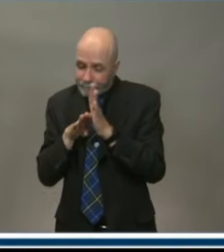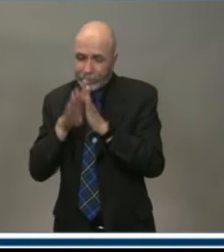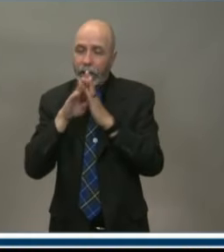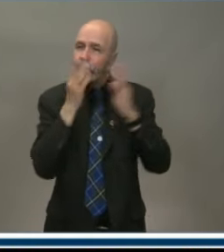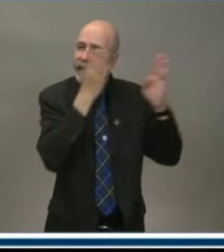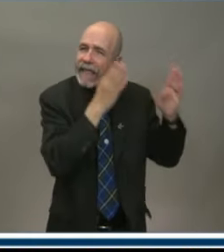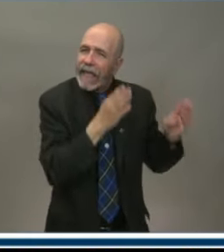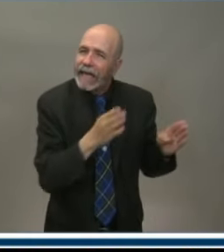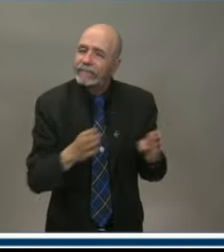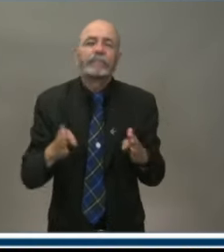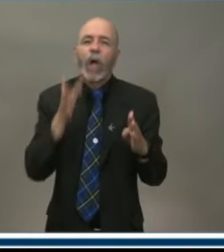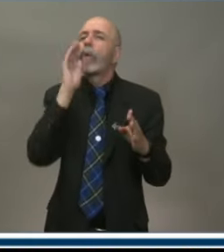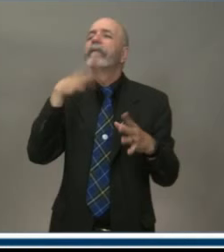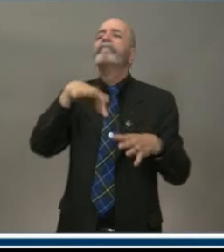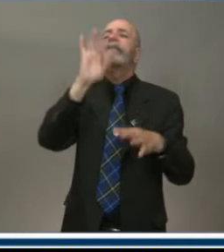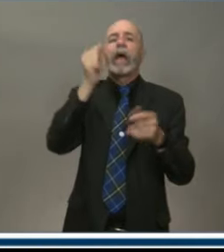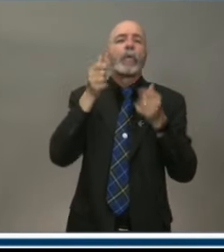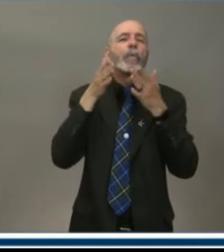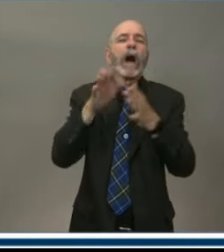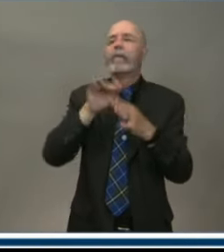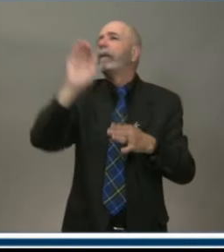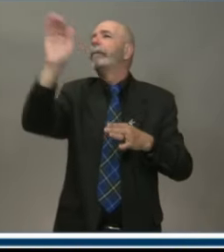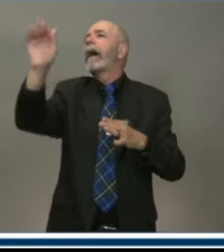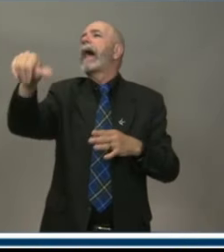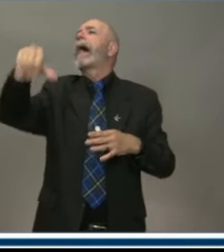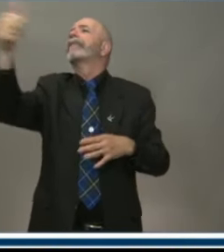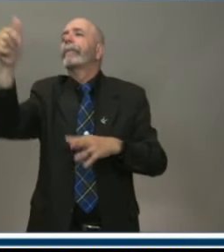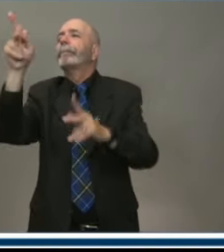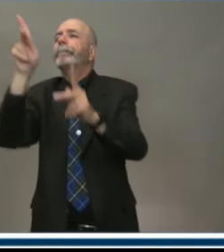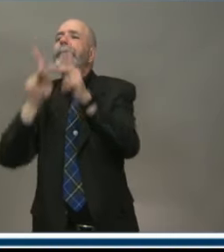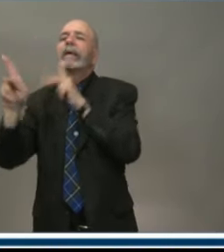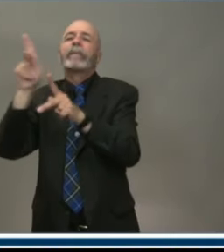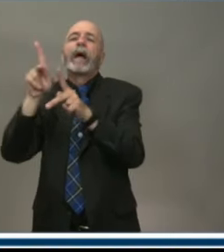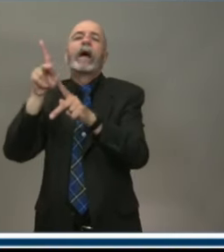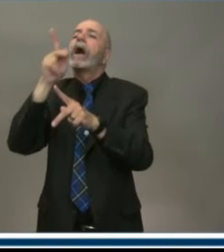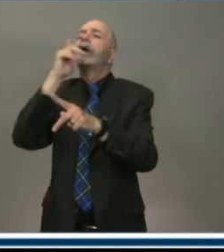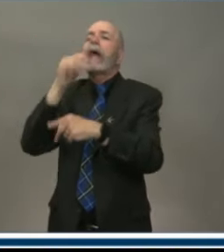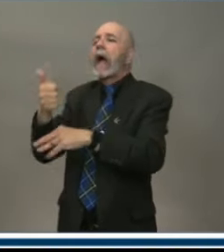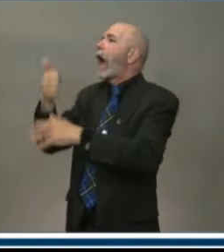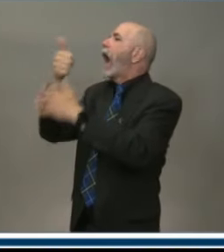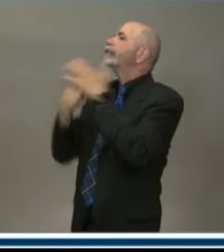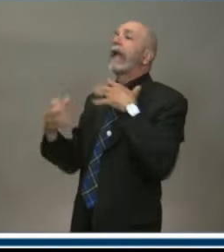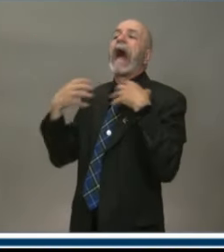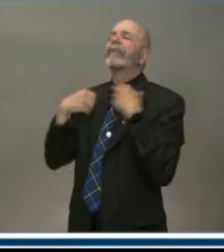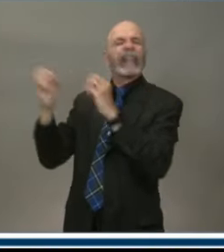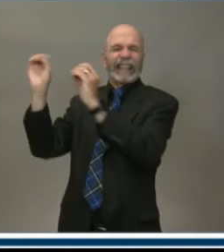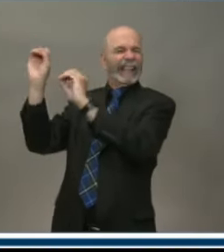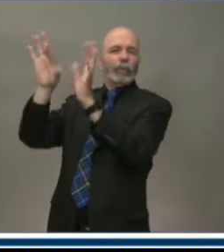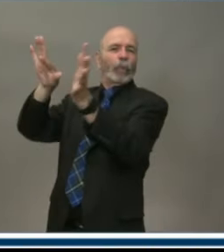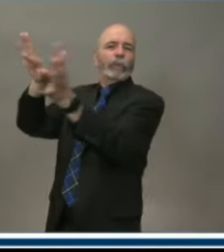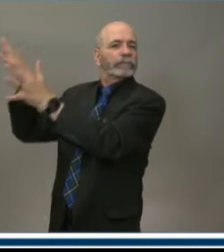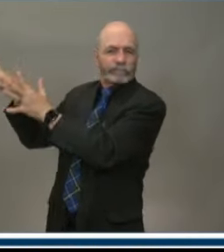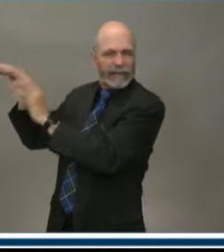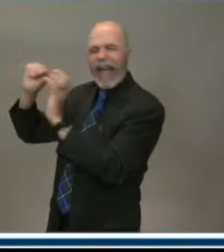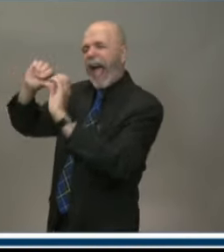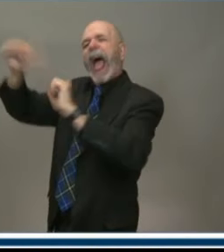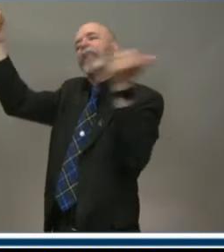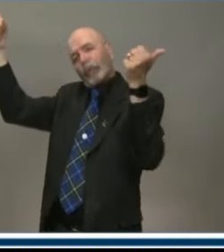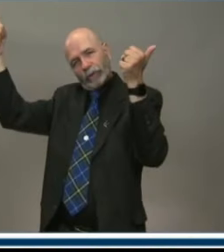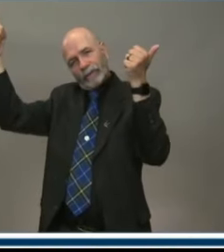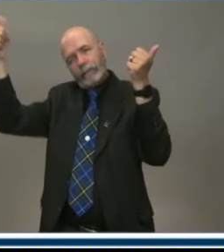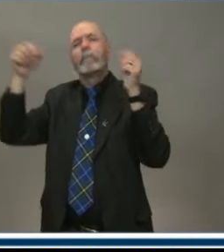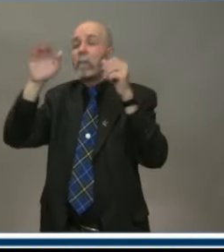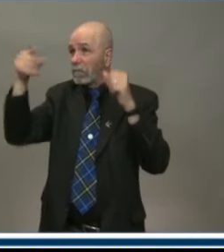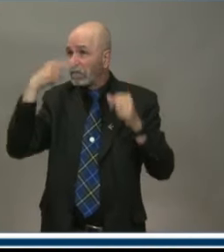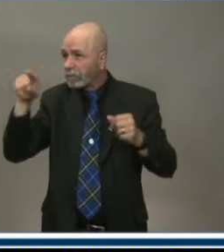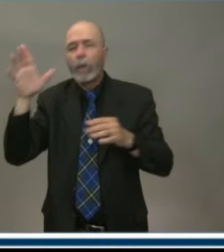beyond public health, even beyond the healthcare system, if necessary, to support support some other pieces of work for public health.